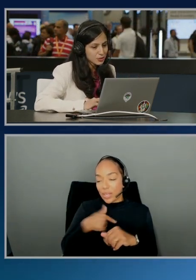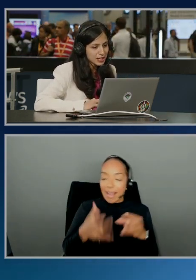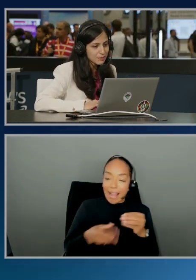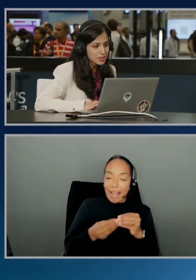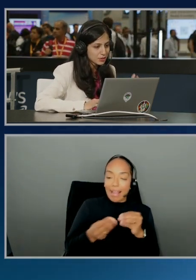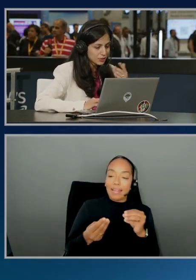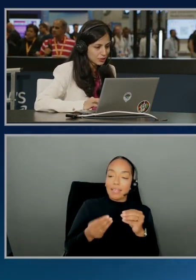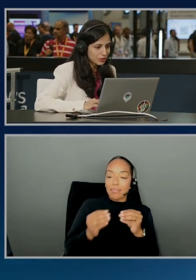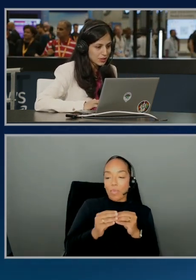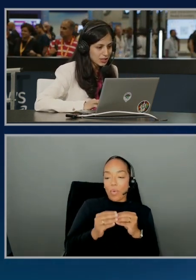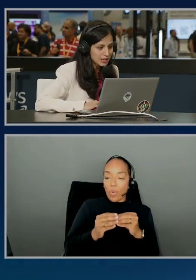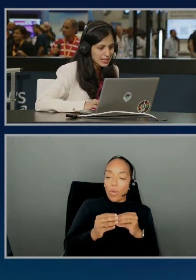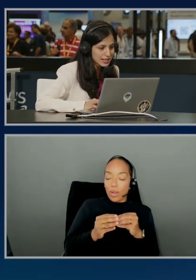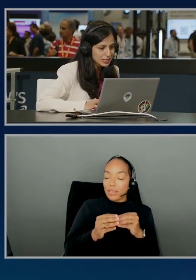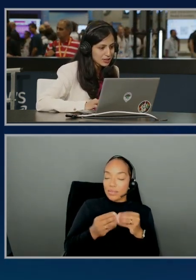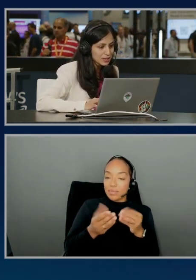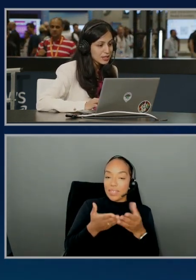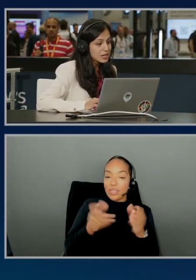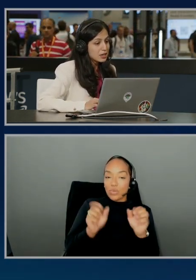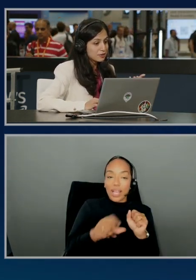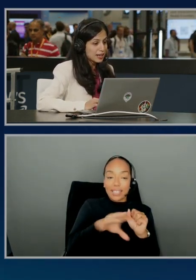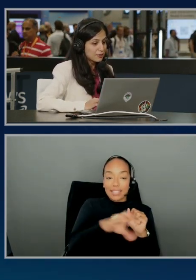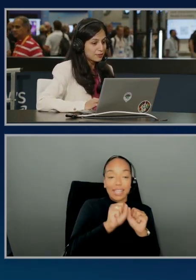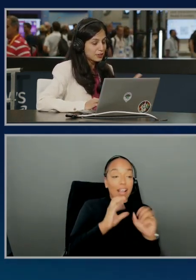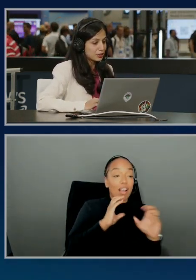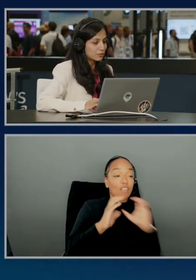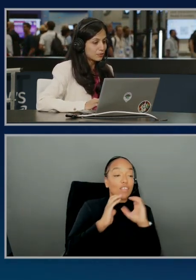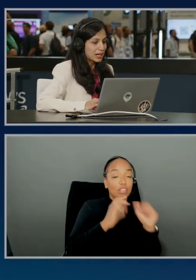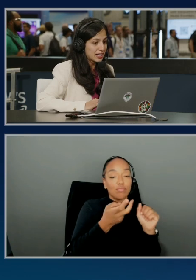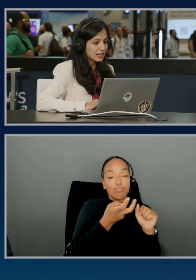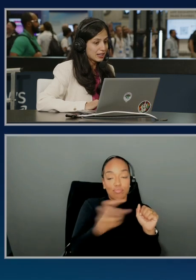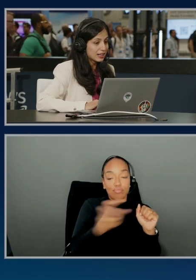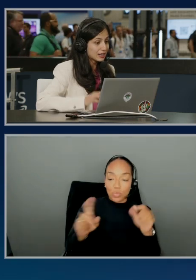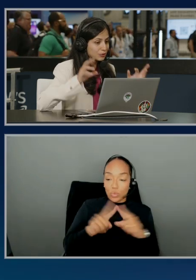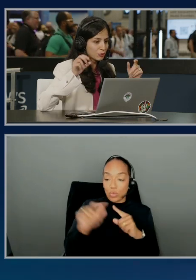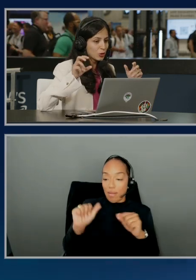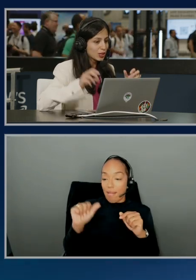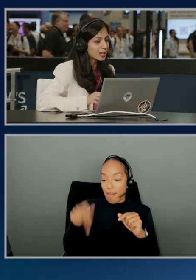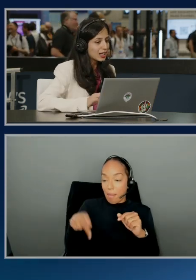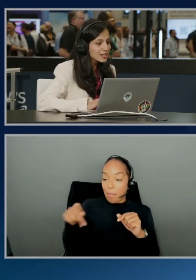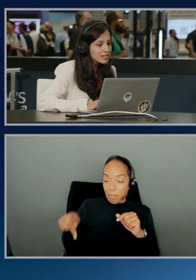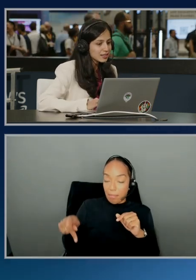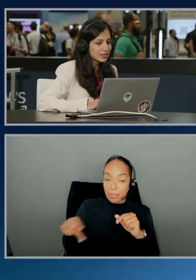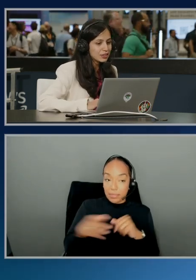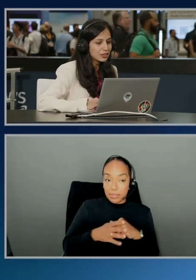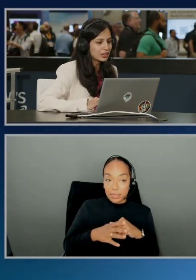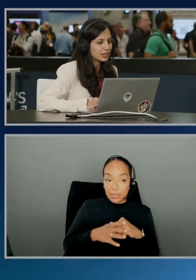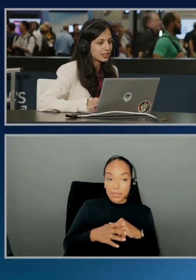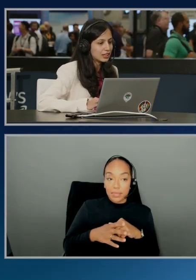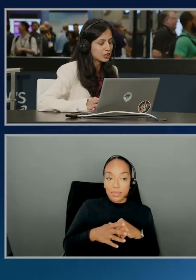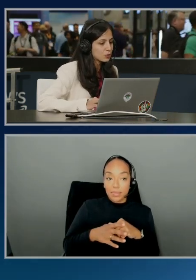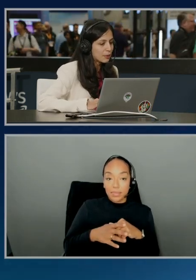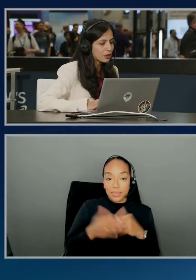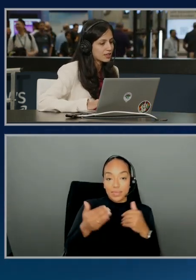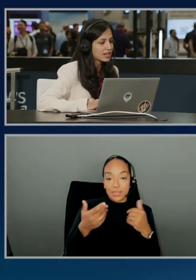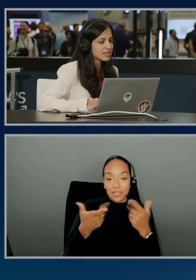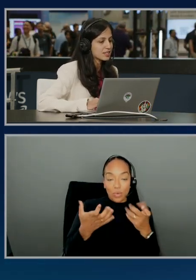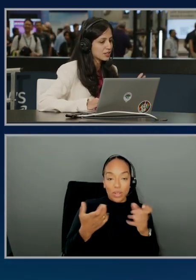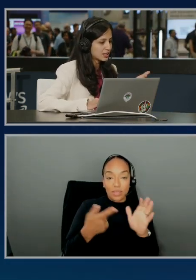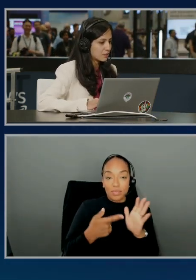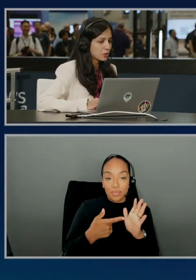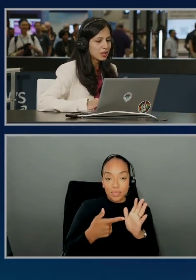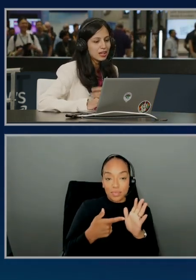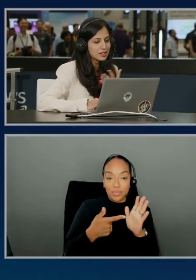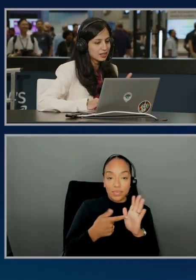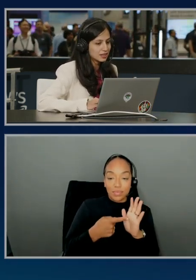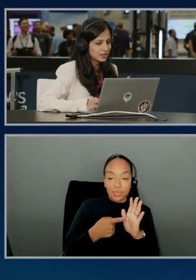translate it into an app. So let's get to this. We have, my what we call cards here in a Q app context,